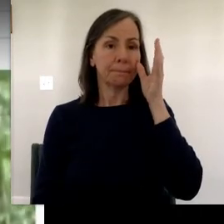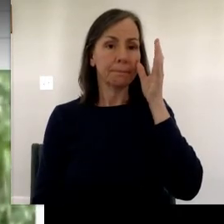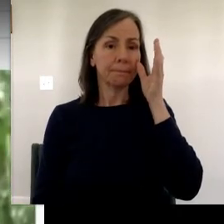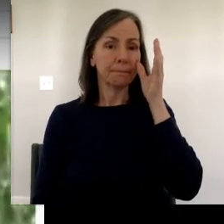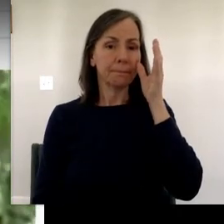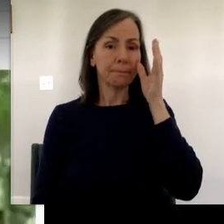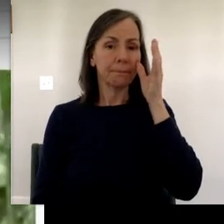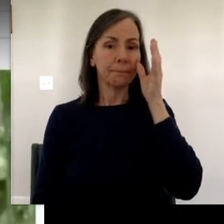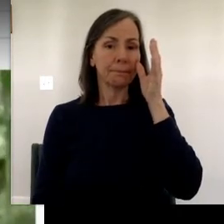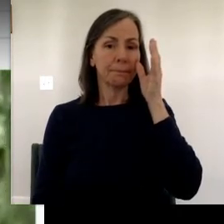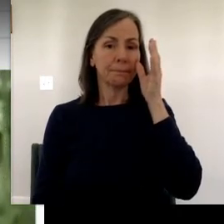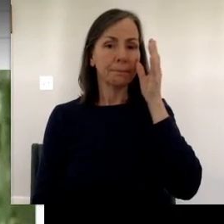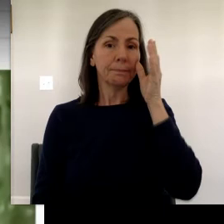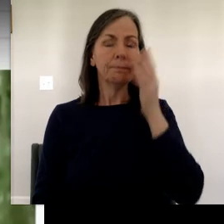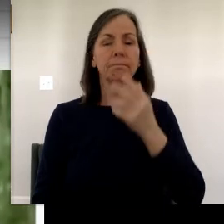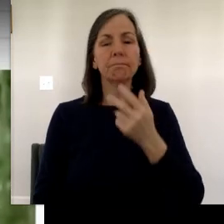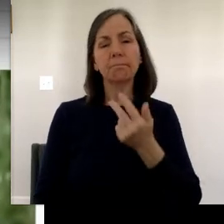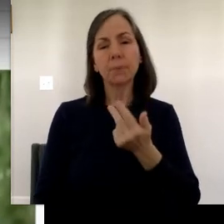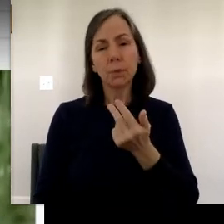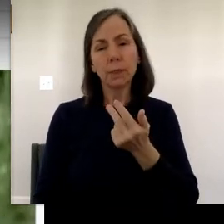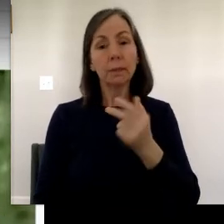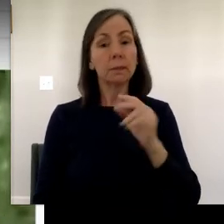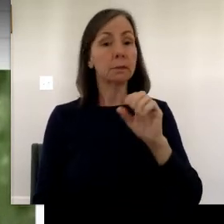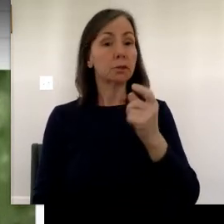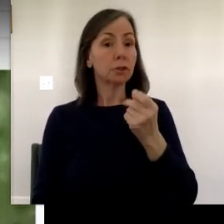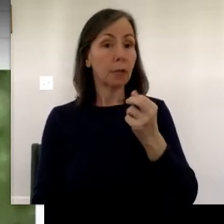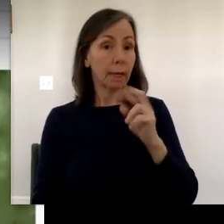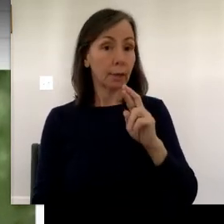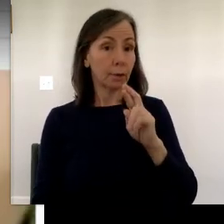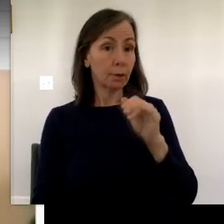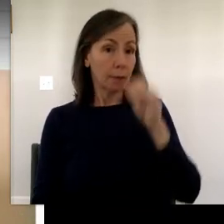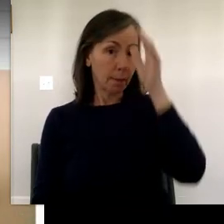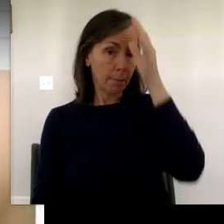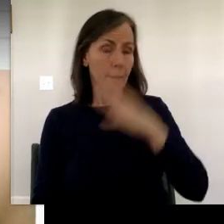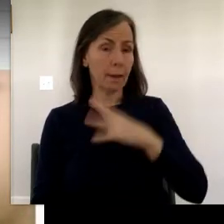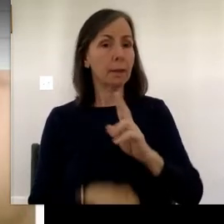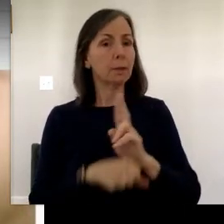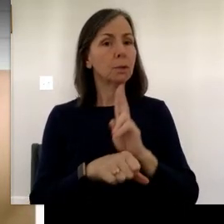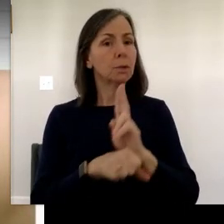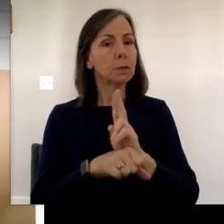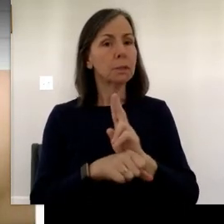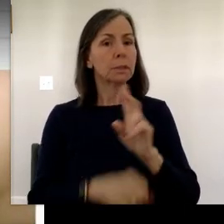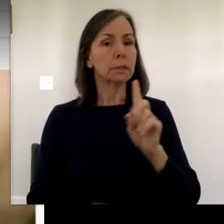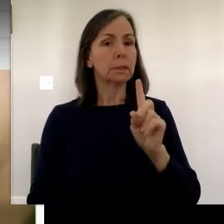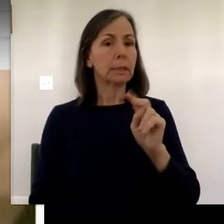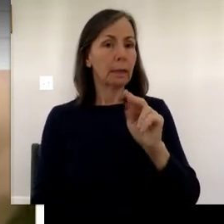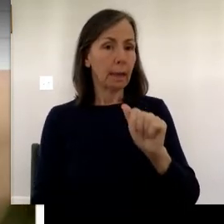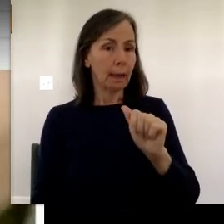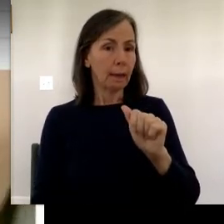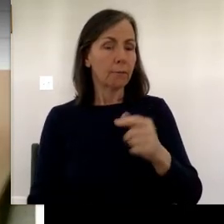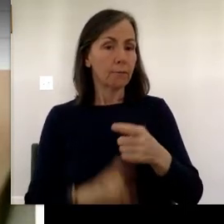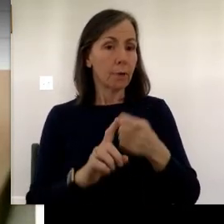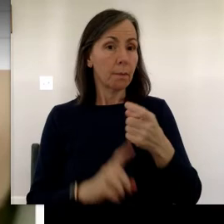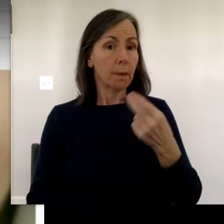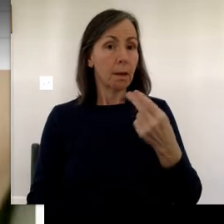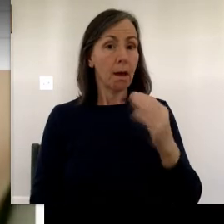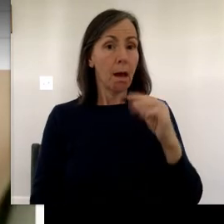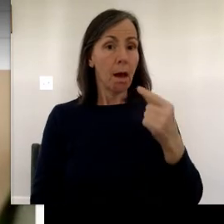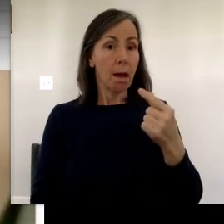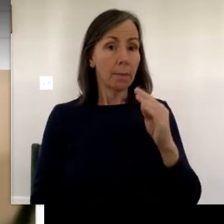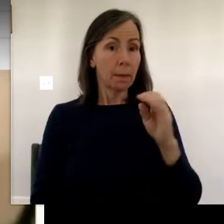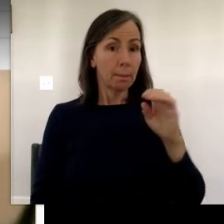3. Schneider uses hummingbird DNA sequences to reconstruct their